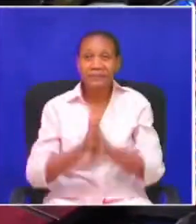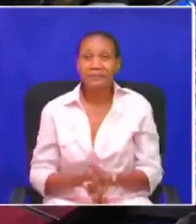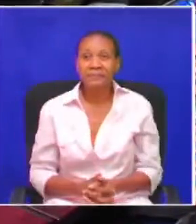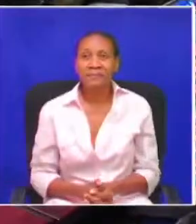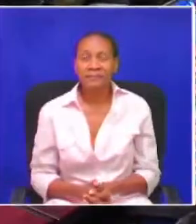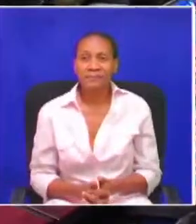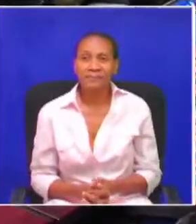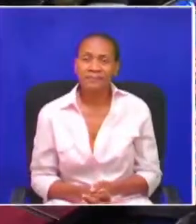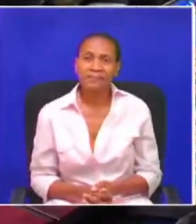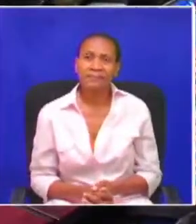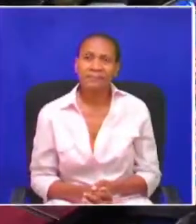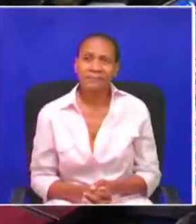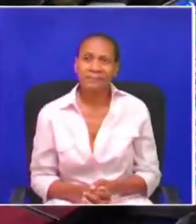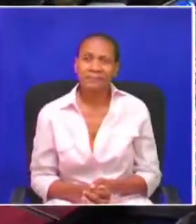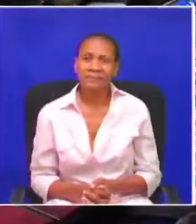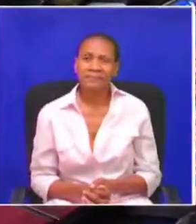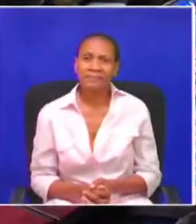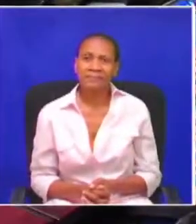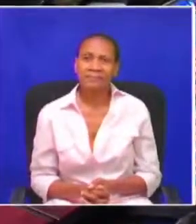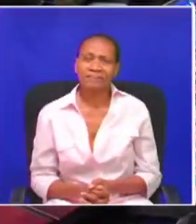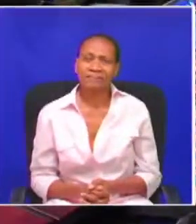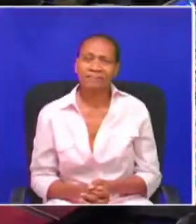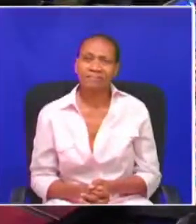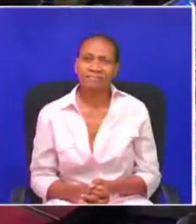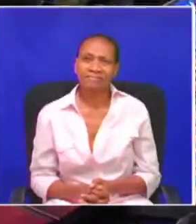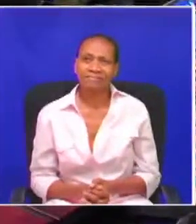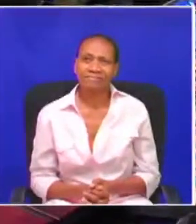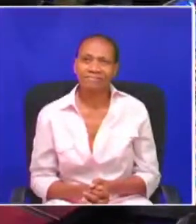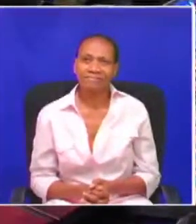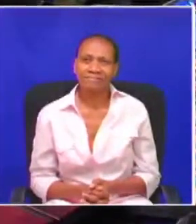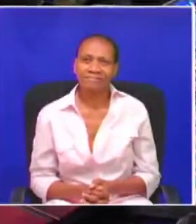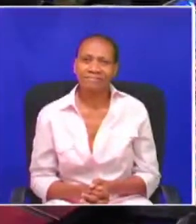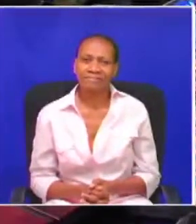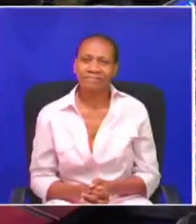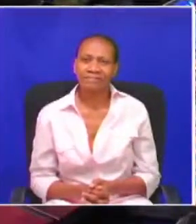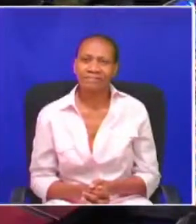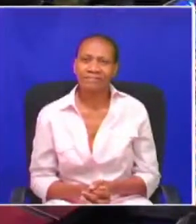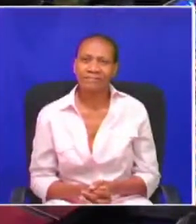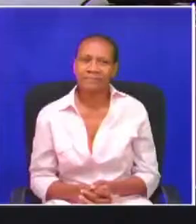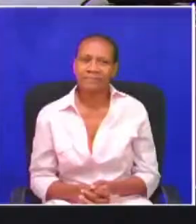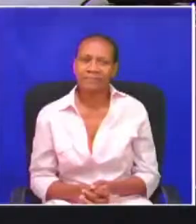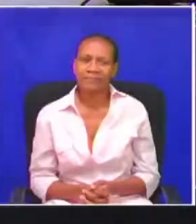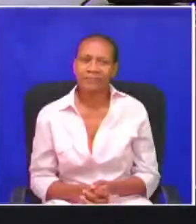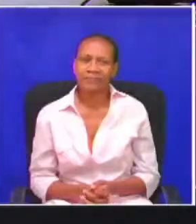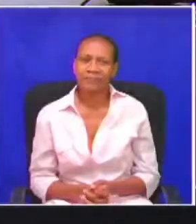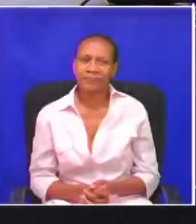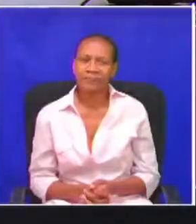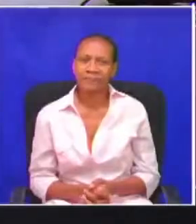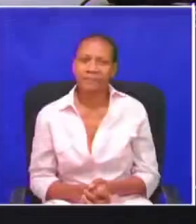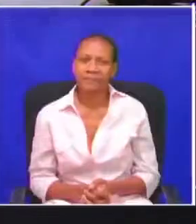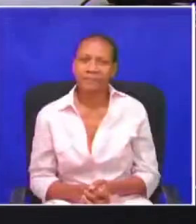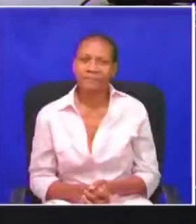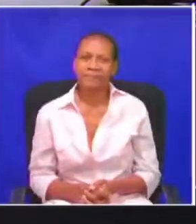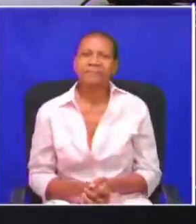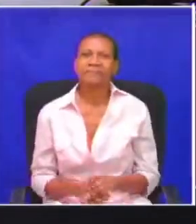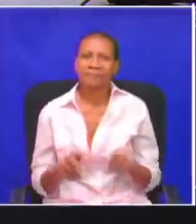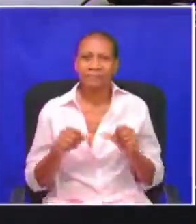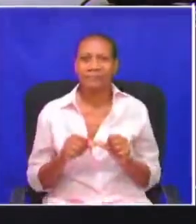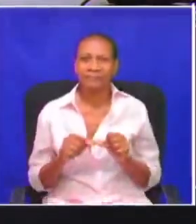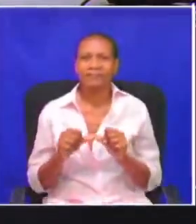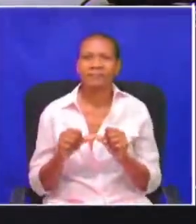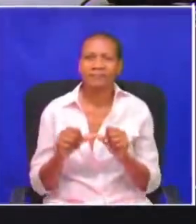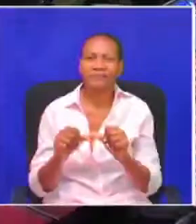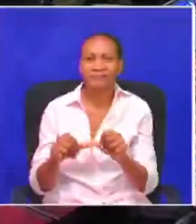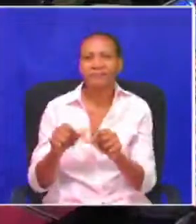becakekile ukuthi abuthini nyalo siva cho. Ngeke siyabonga ngokuthi usikhumbude